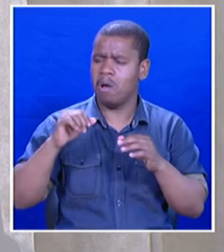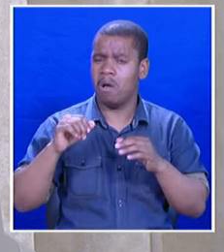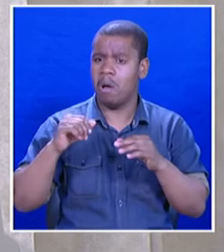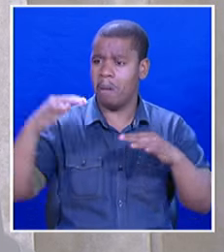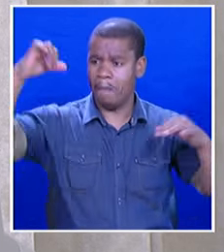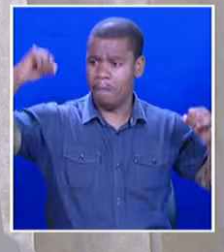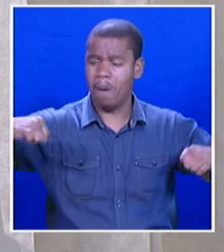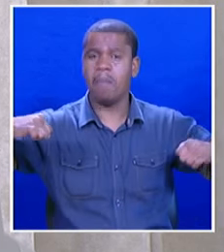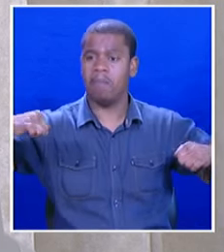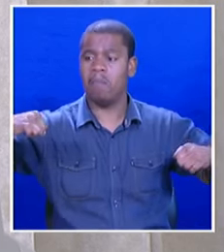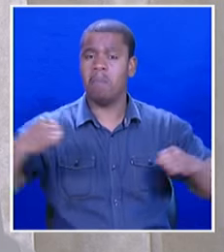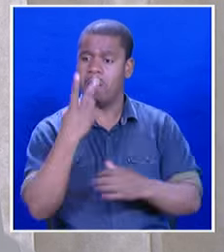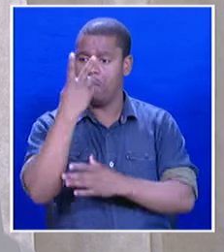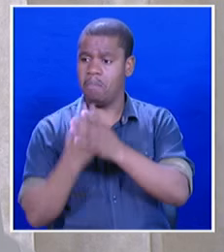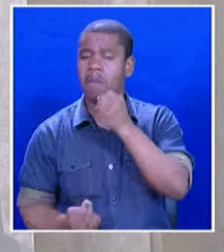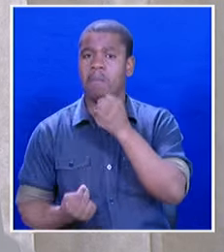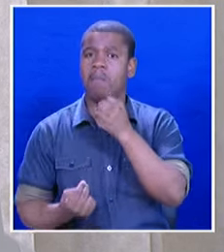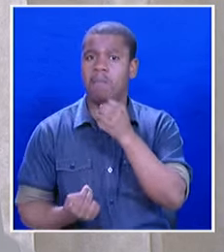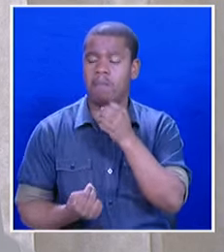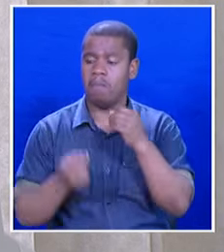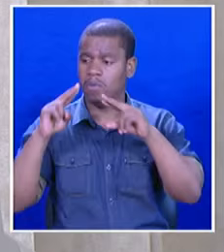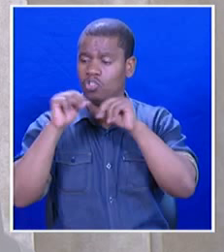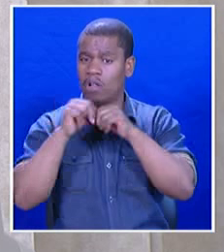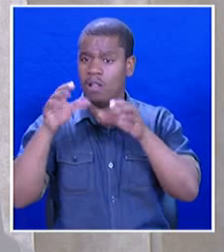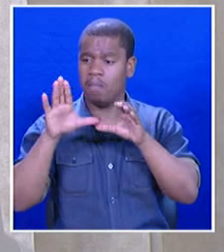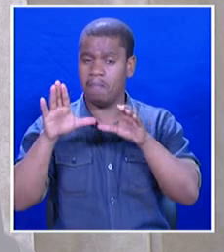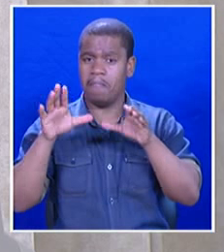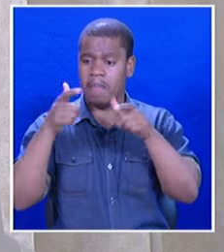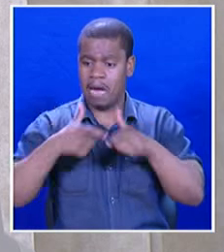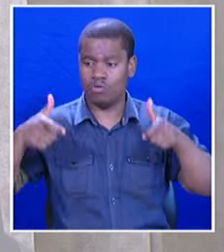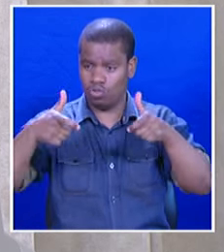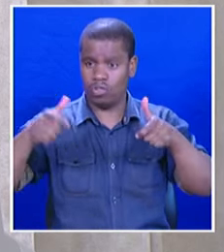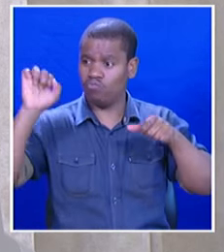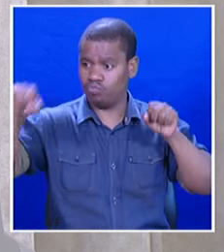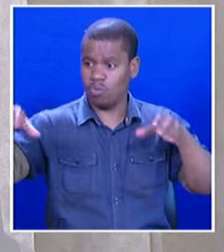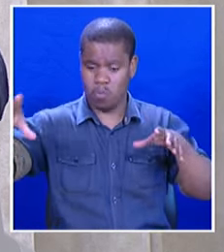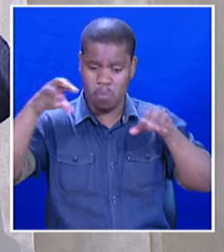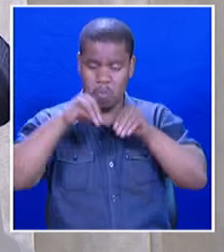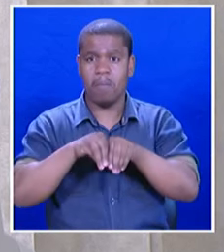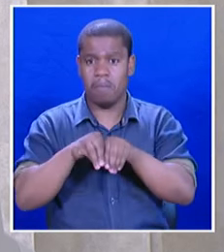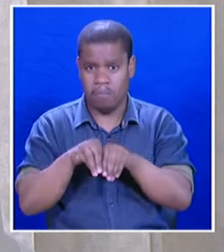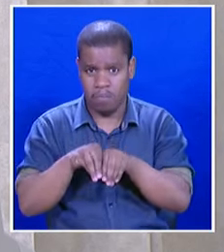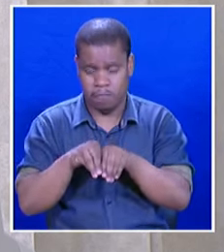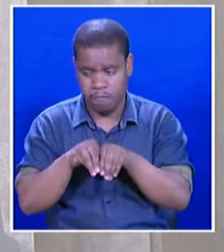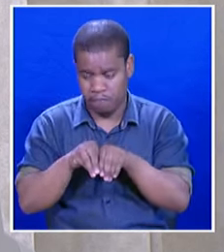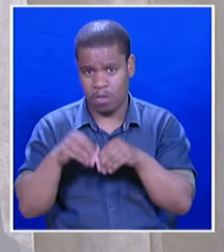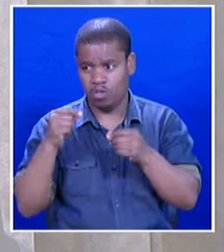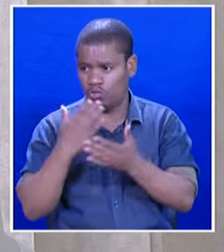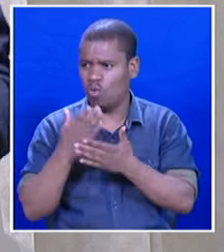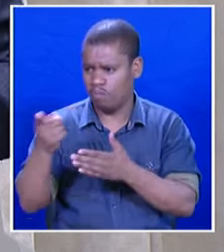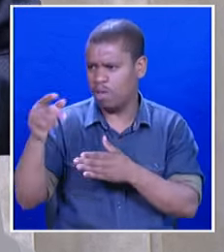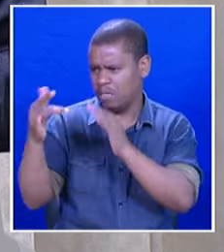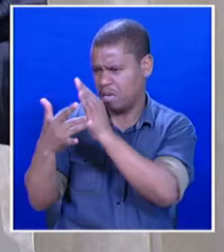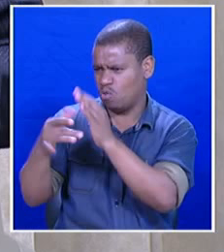or councils, and through them we are able to mine some of their own technologies, to get as